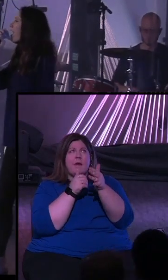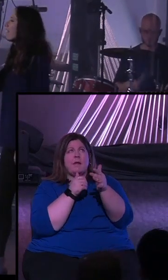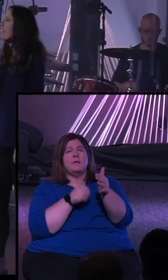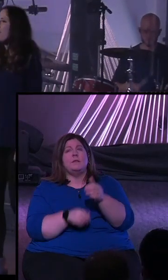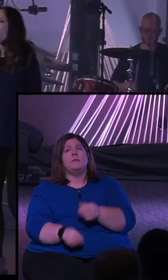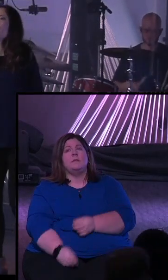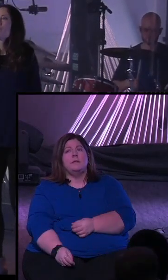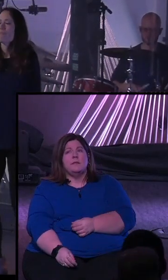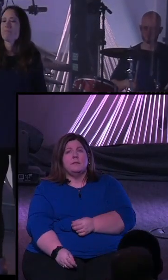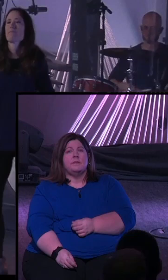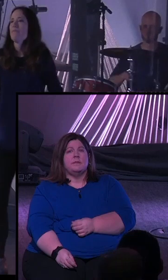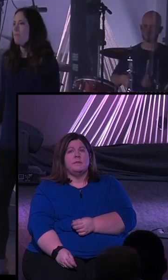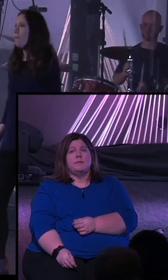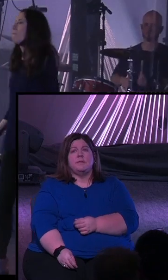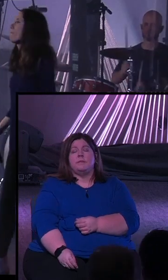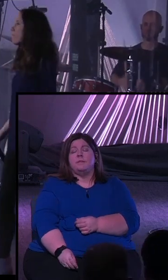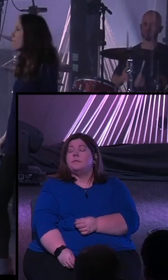back.